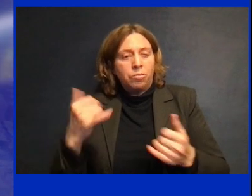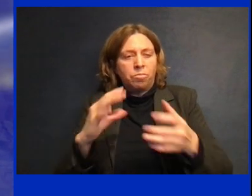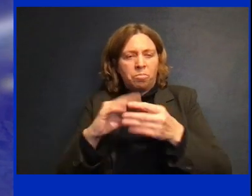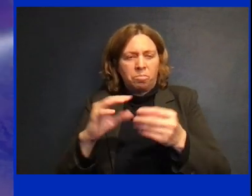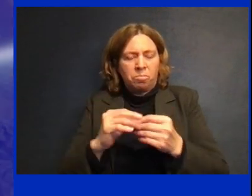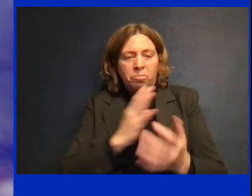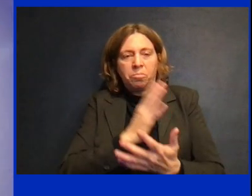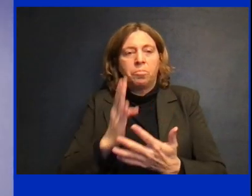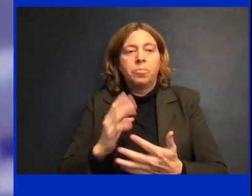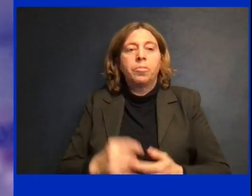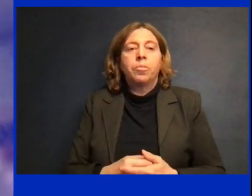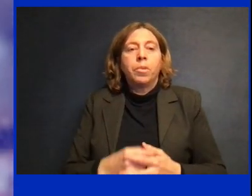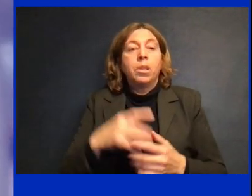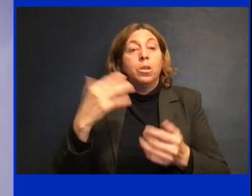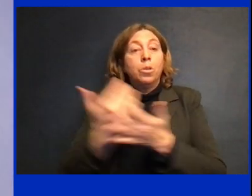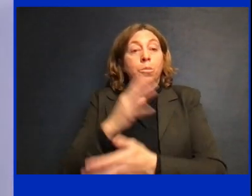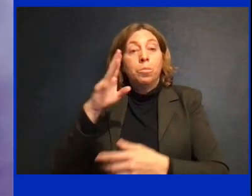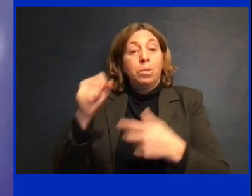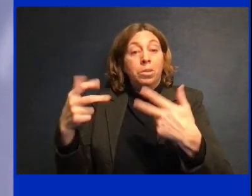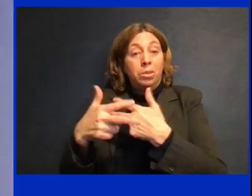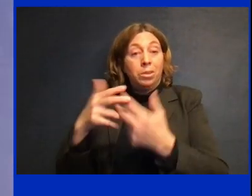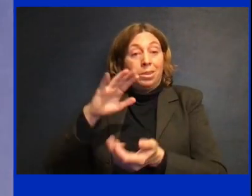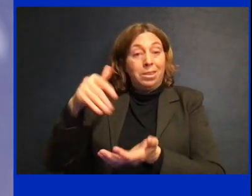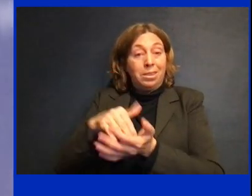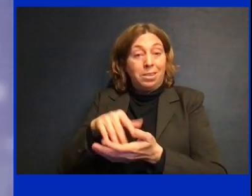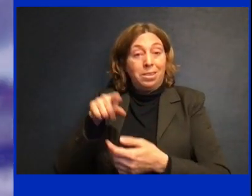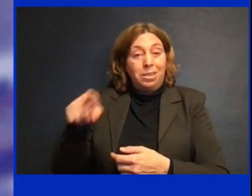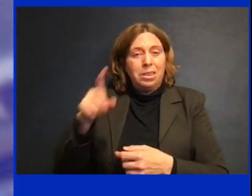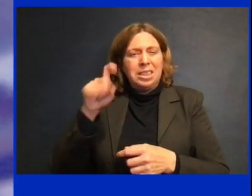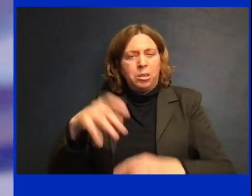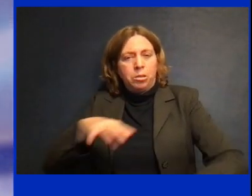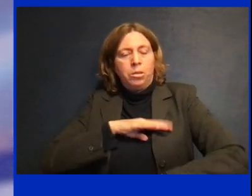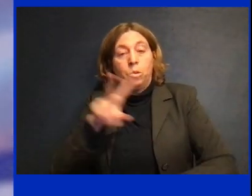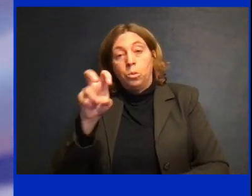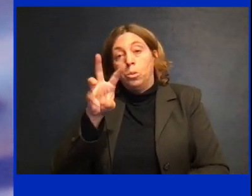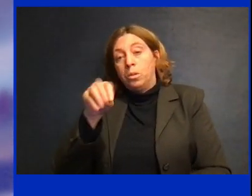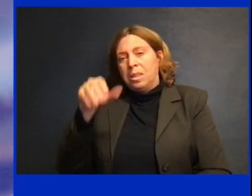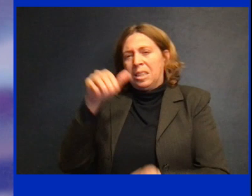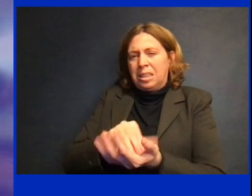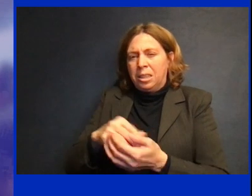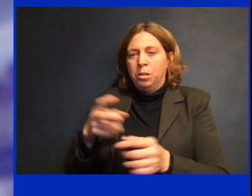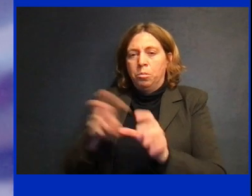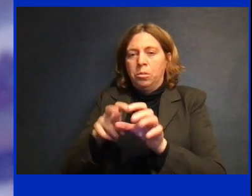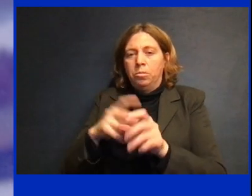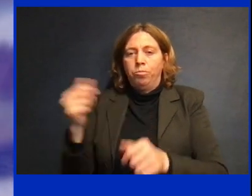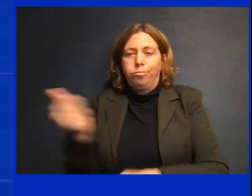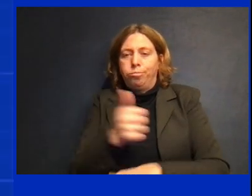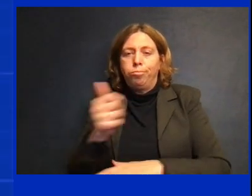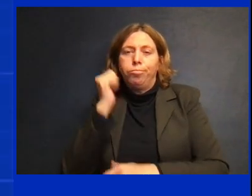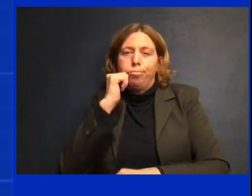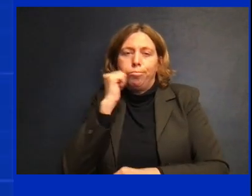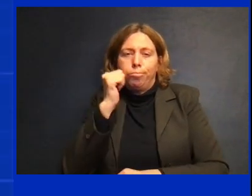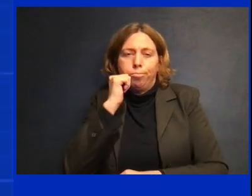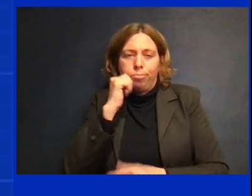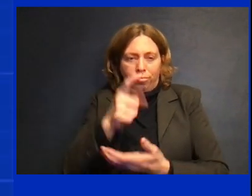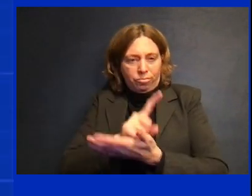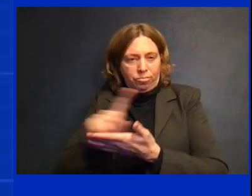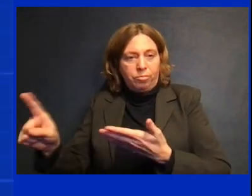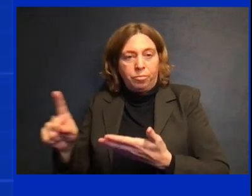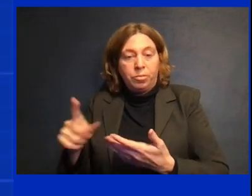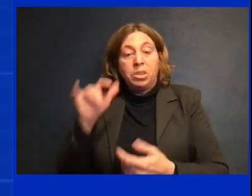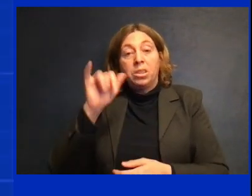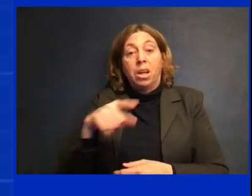A new bus terminal is needed to accommodate approximately 260,000 passenger trips on a busy weekday. This translates